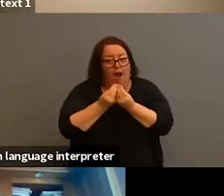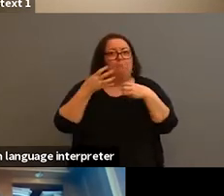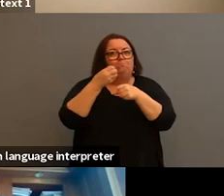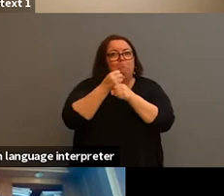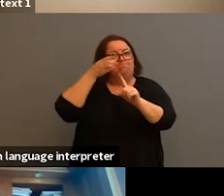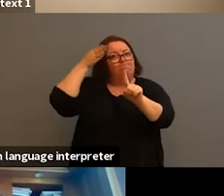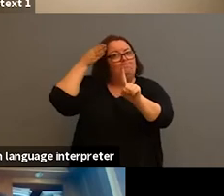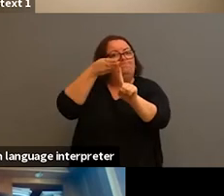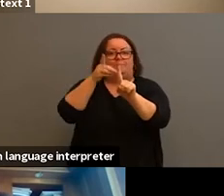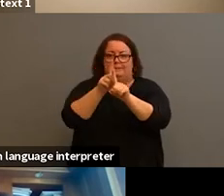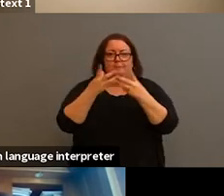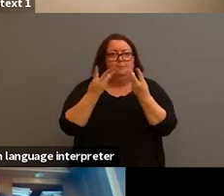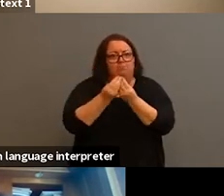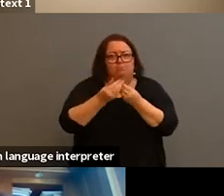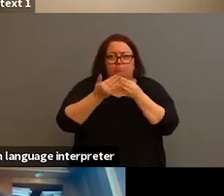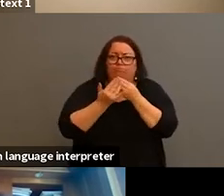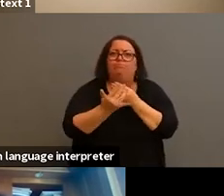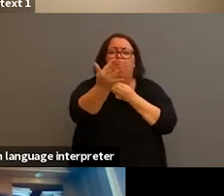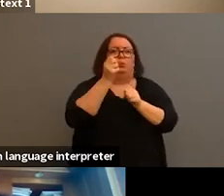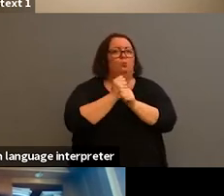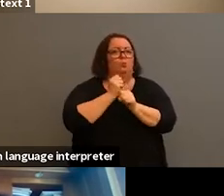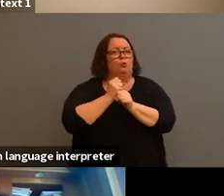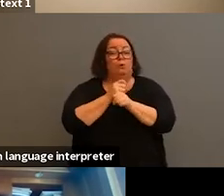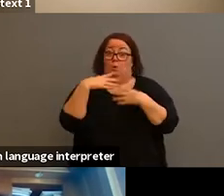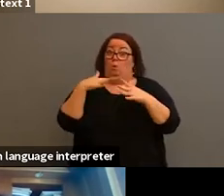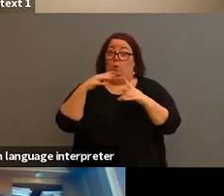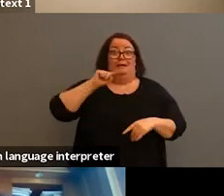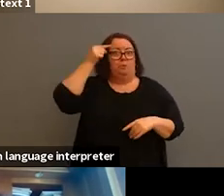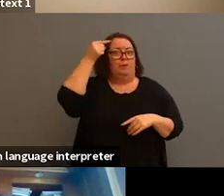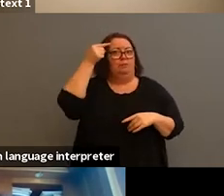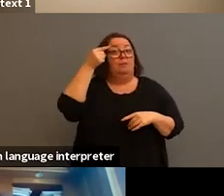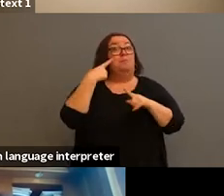this document is very powerful. And when it was